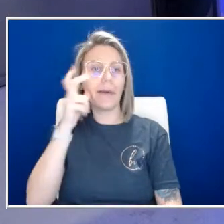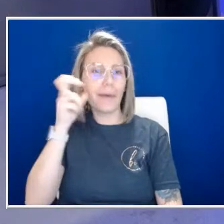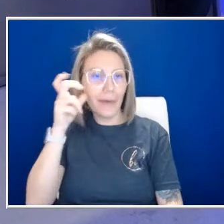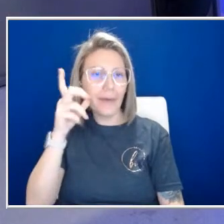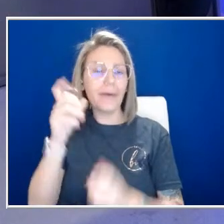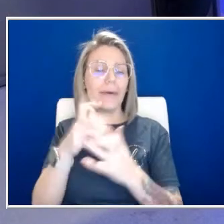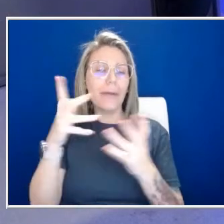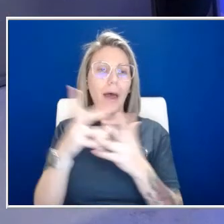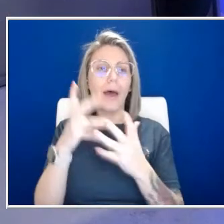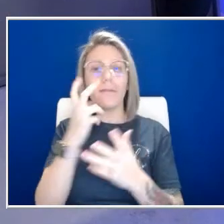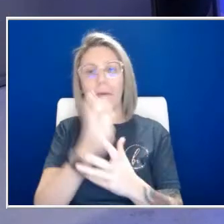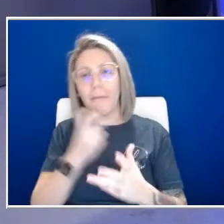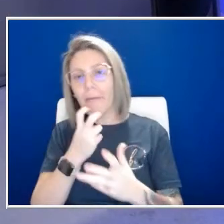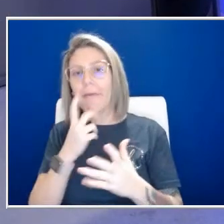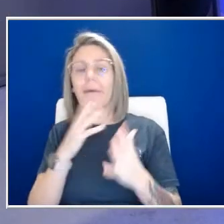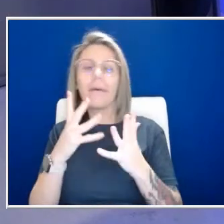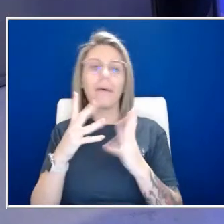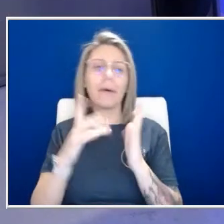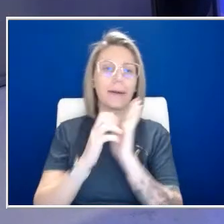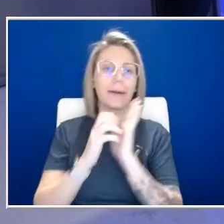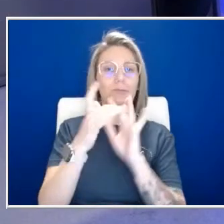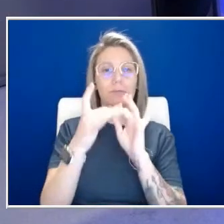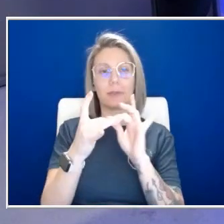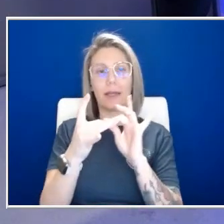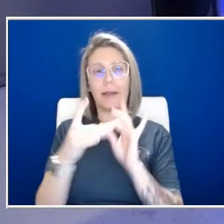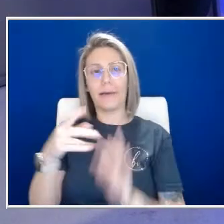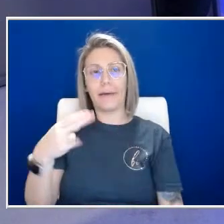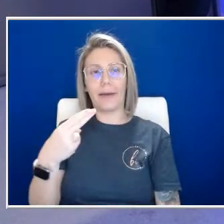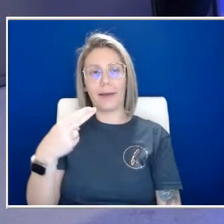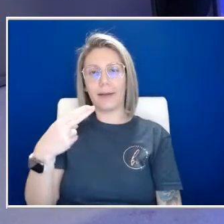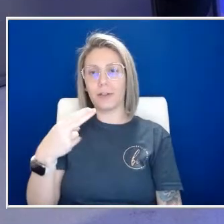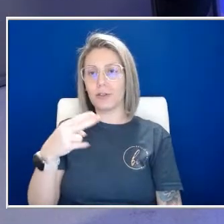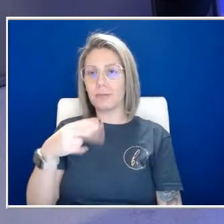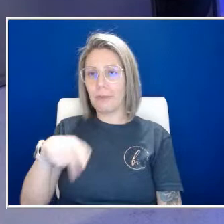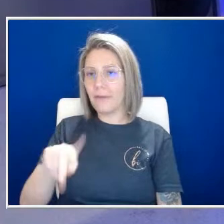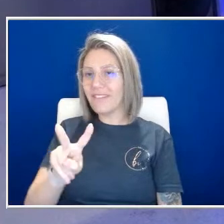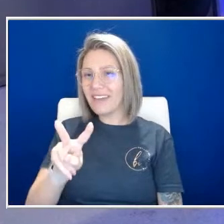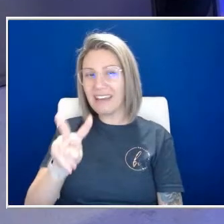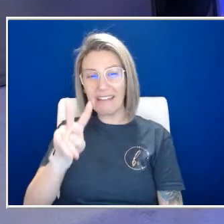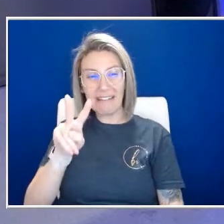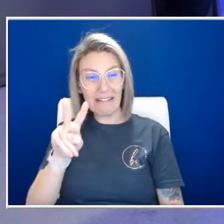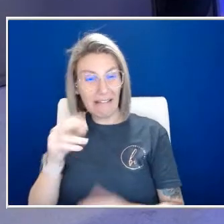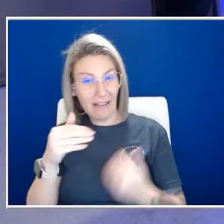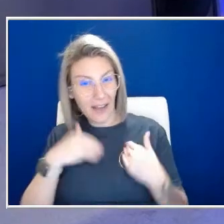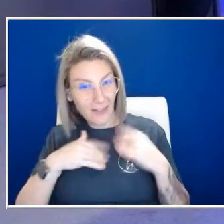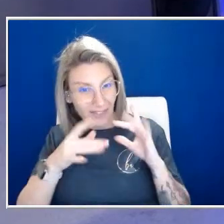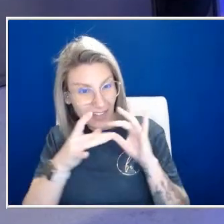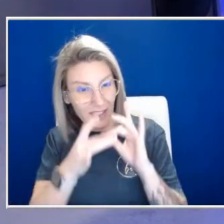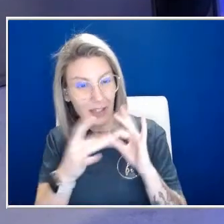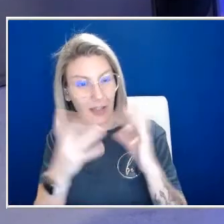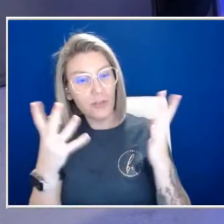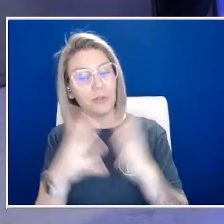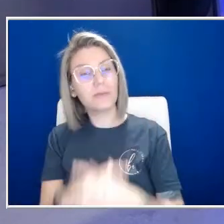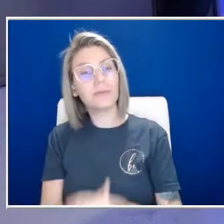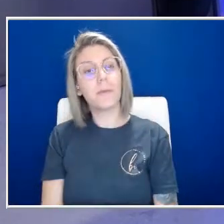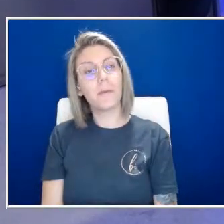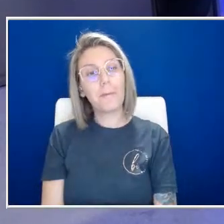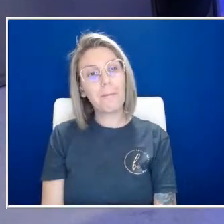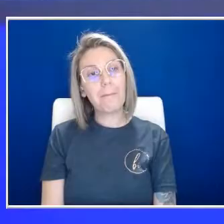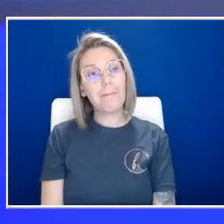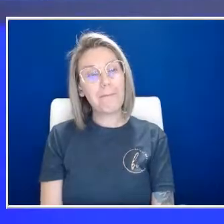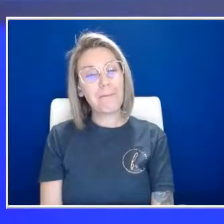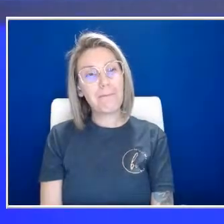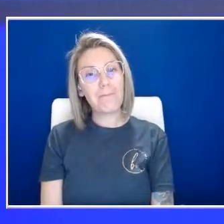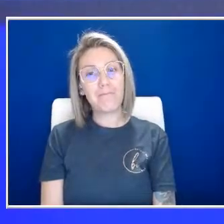us make the connection, if there is one. Dr. Leminska? So oral